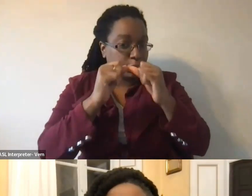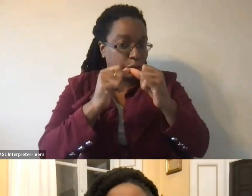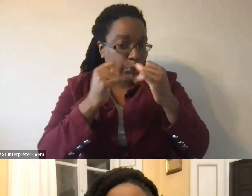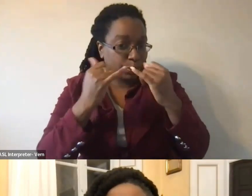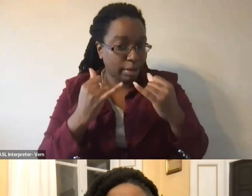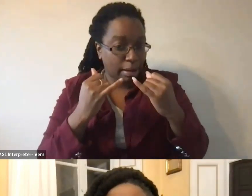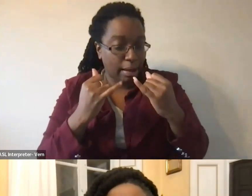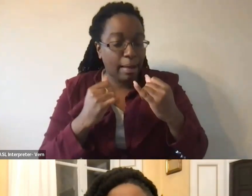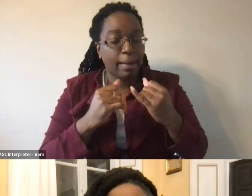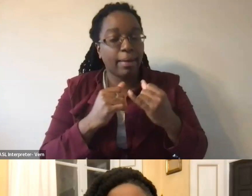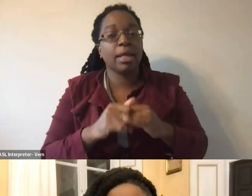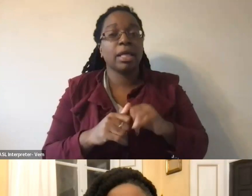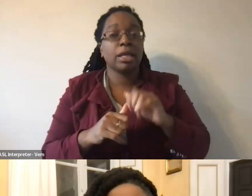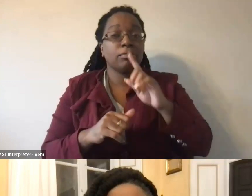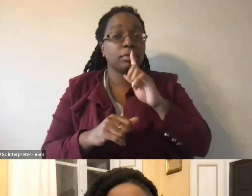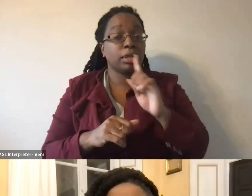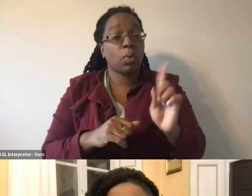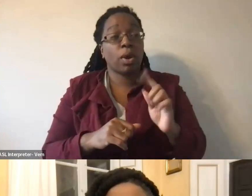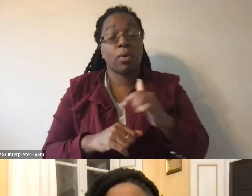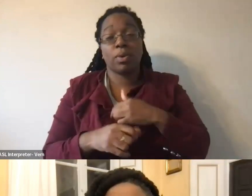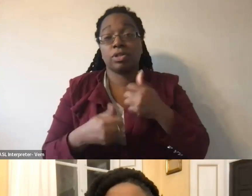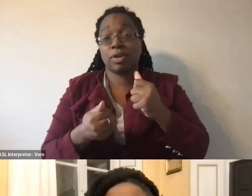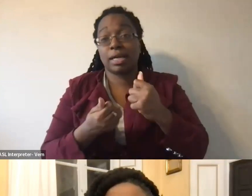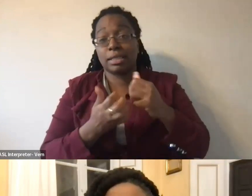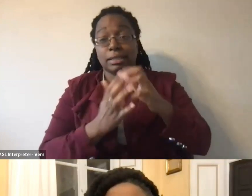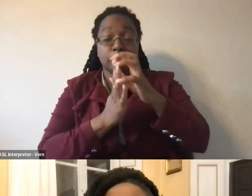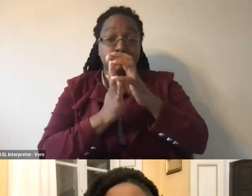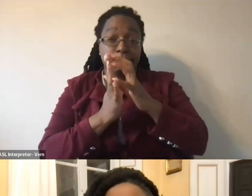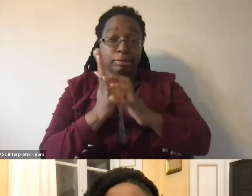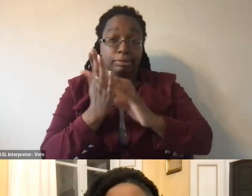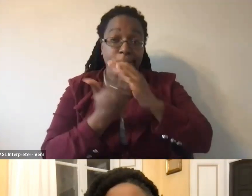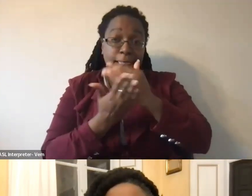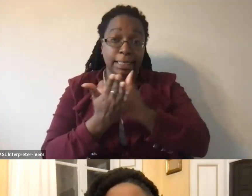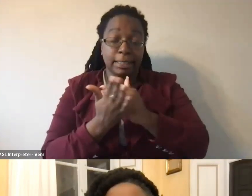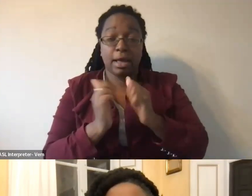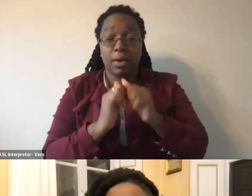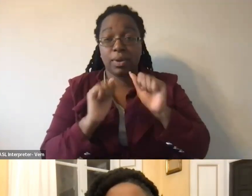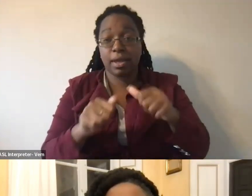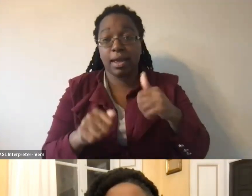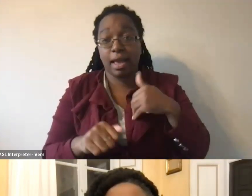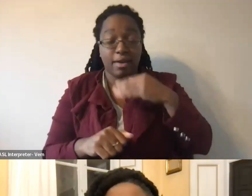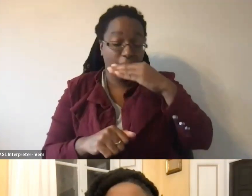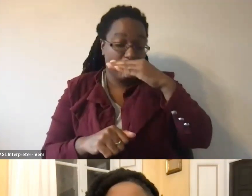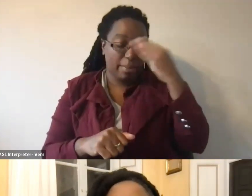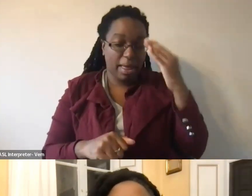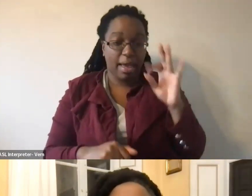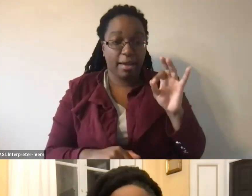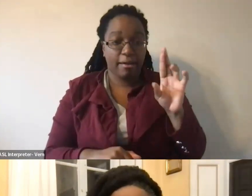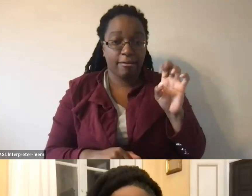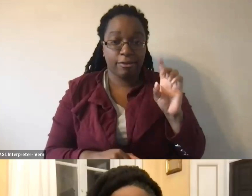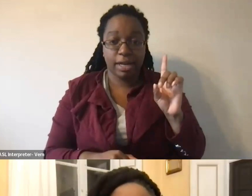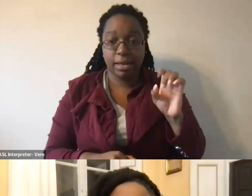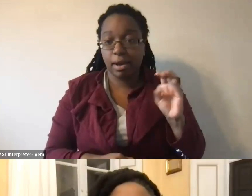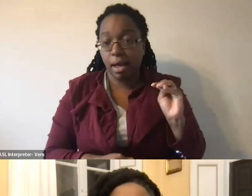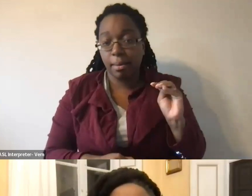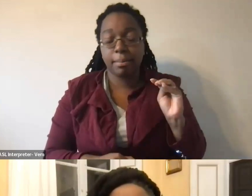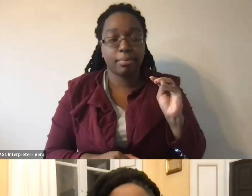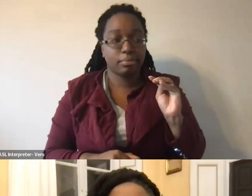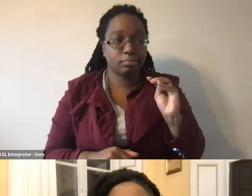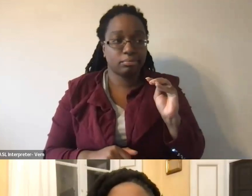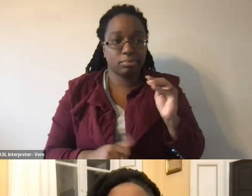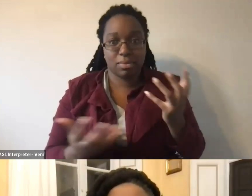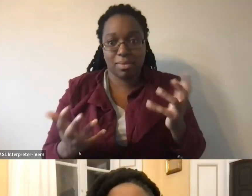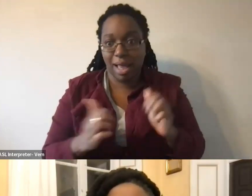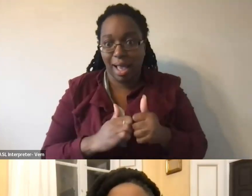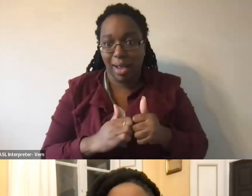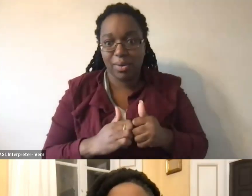most instructive eras for drawing lessons about how to build a Black freedom movement is Reconstruction. And yet